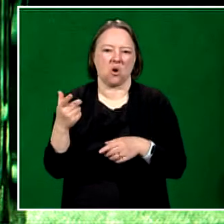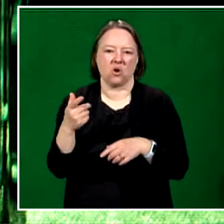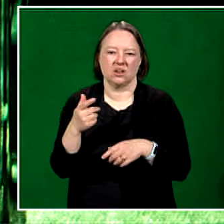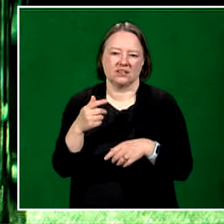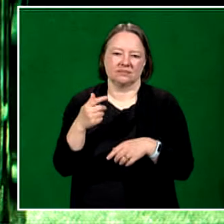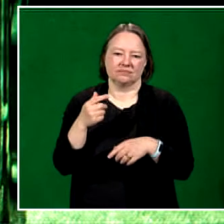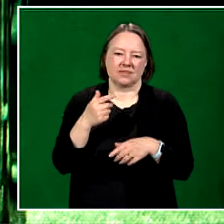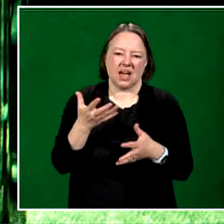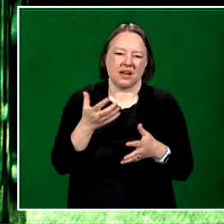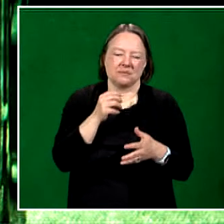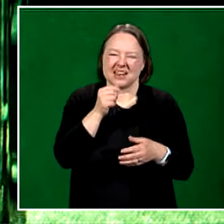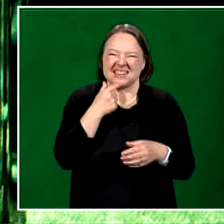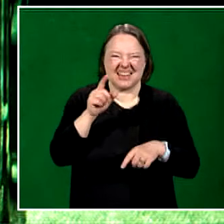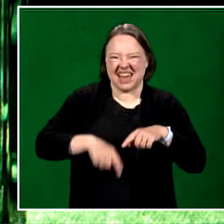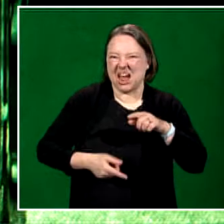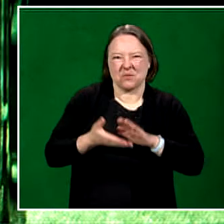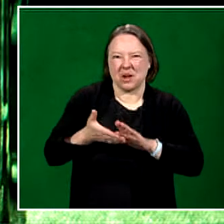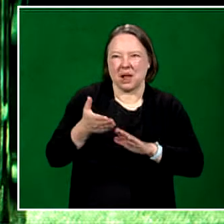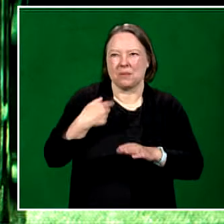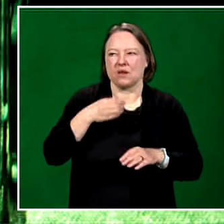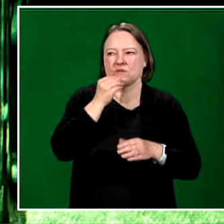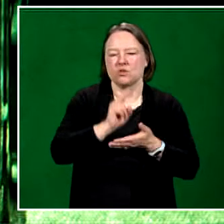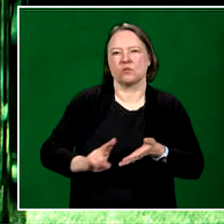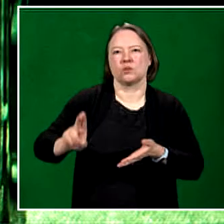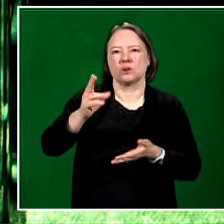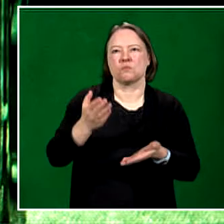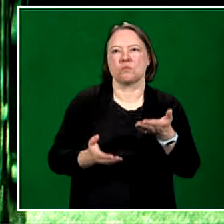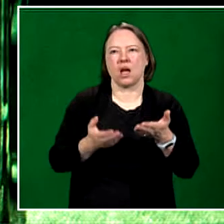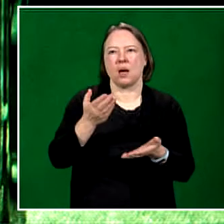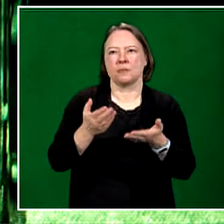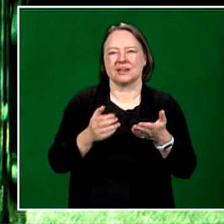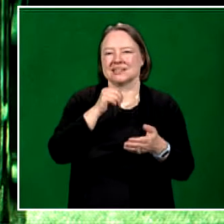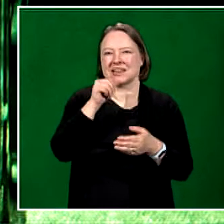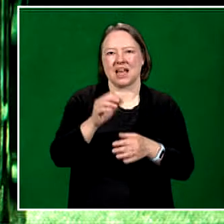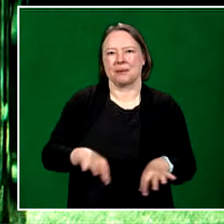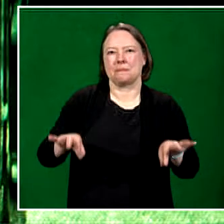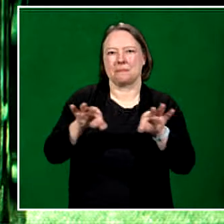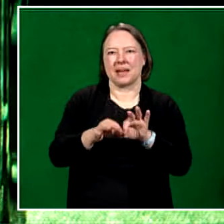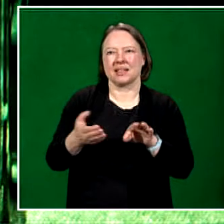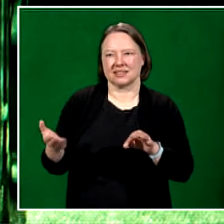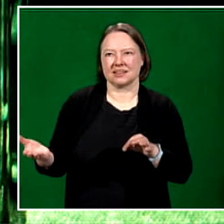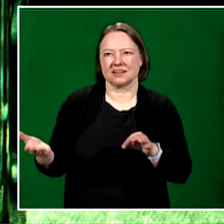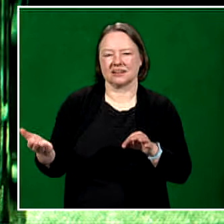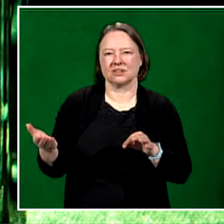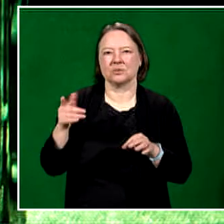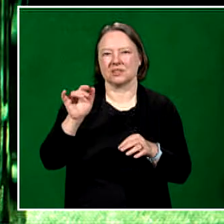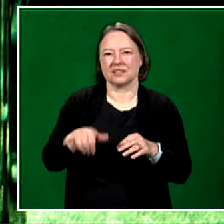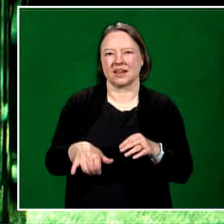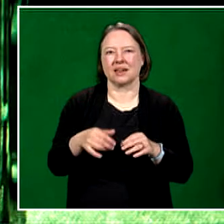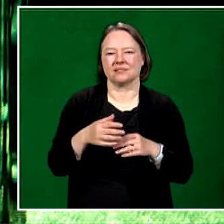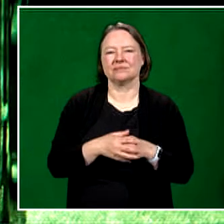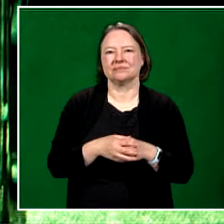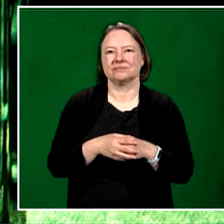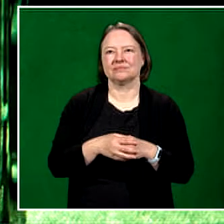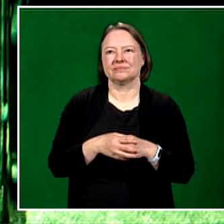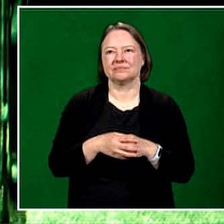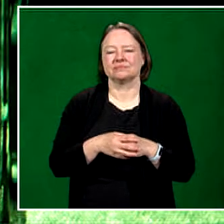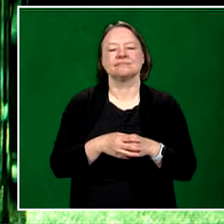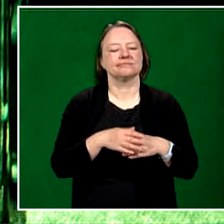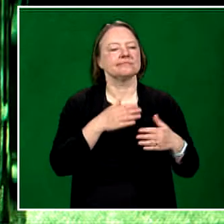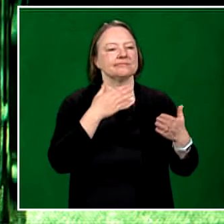just the food waste from the university probably won't be the main thing going into it at that point. Thank